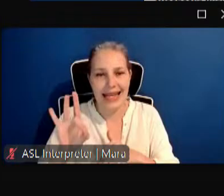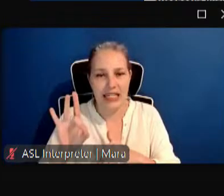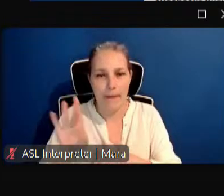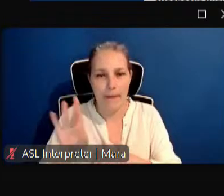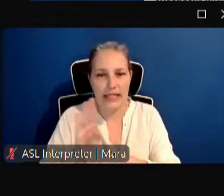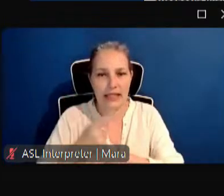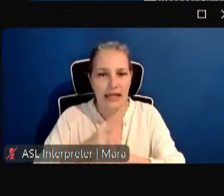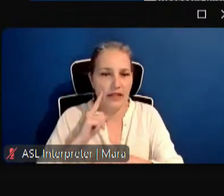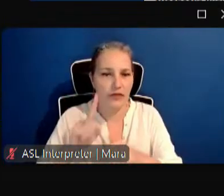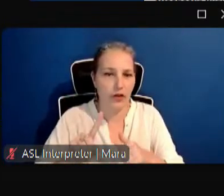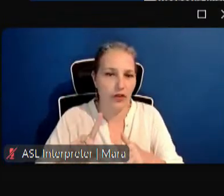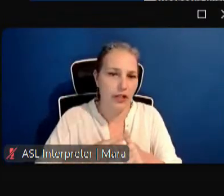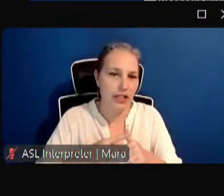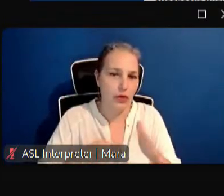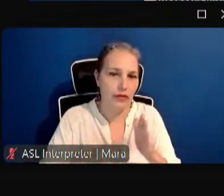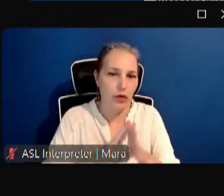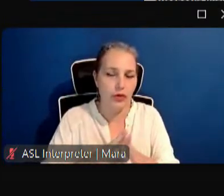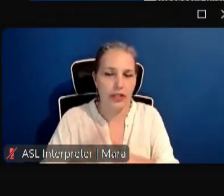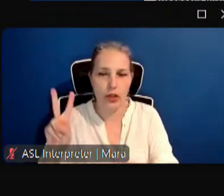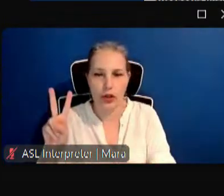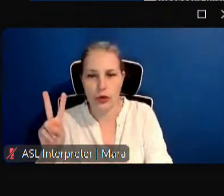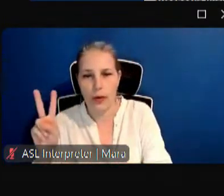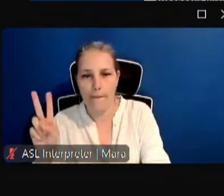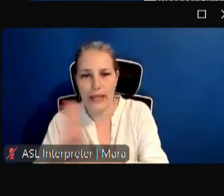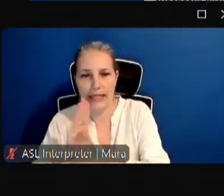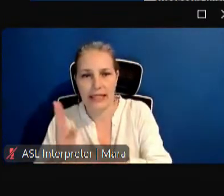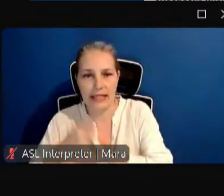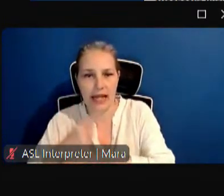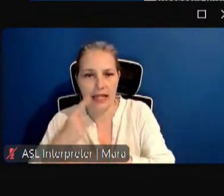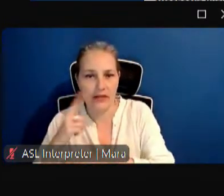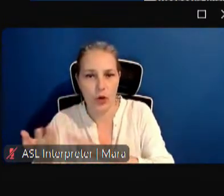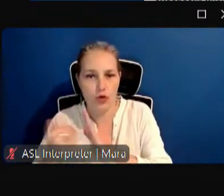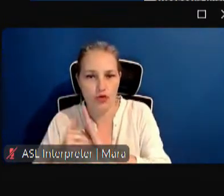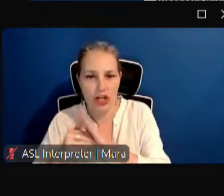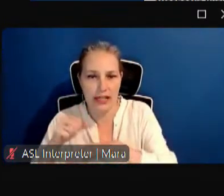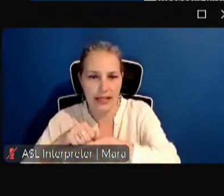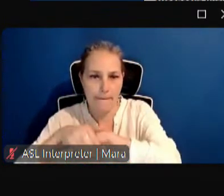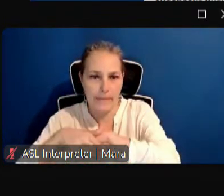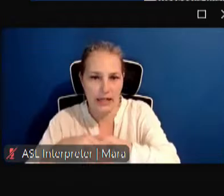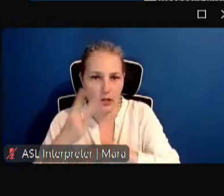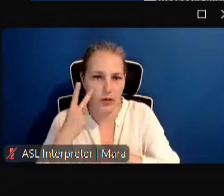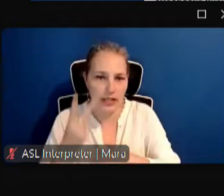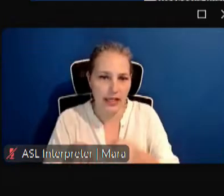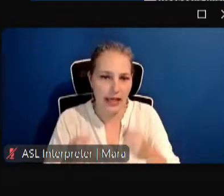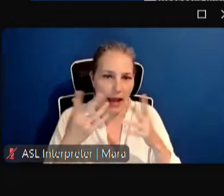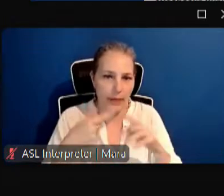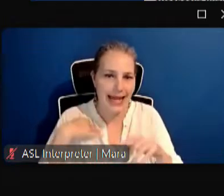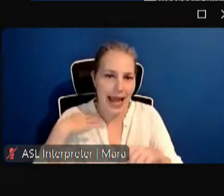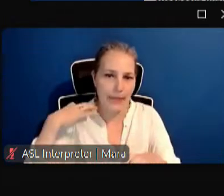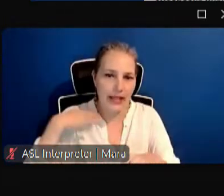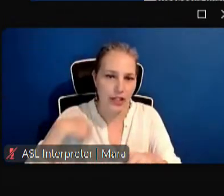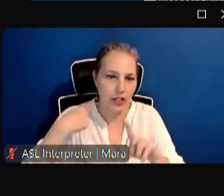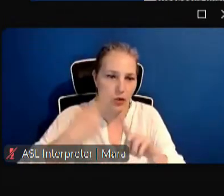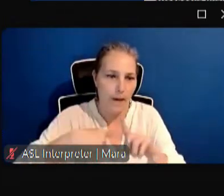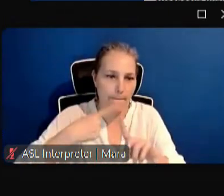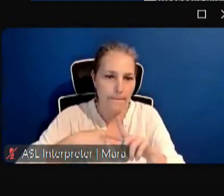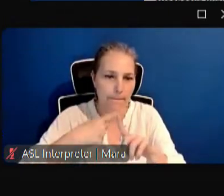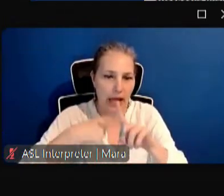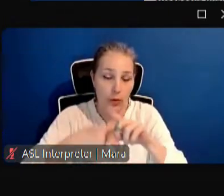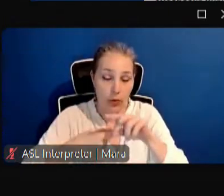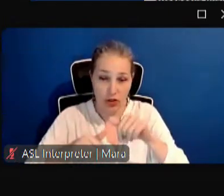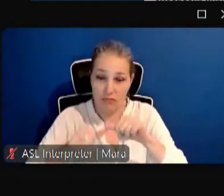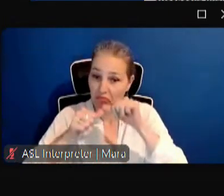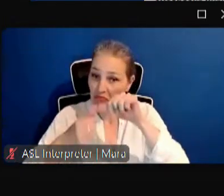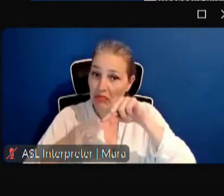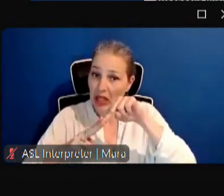days for resubmittals. So again, here you can see the number of applications submitted each month, which is steadily